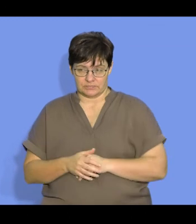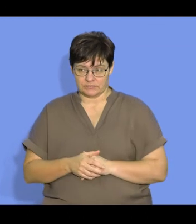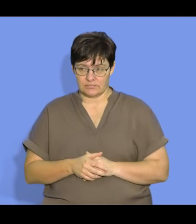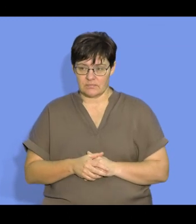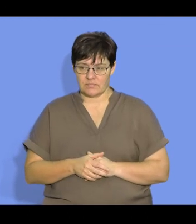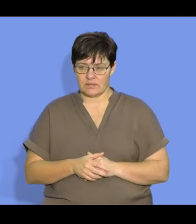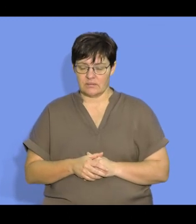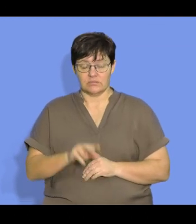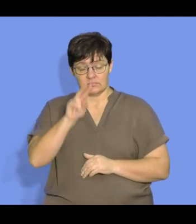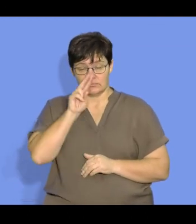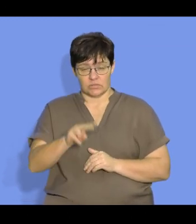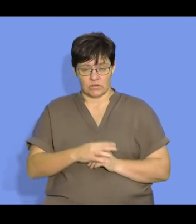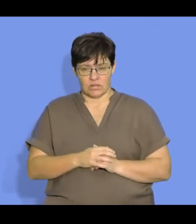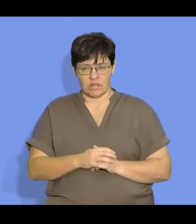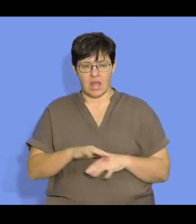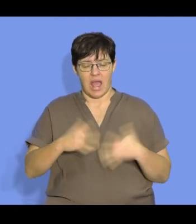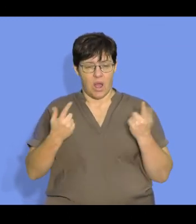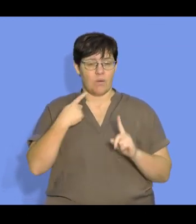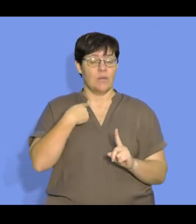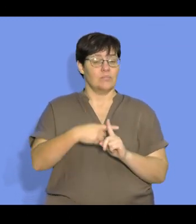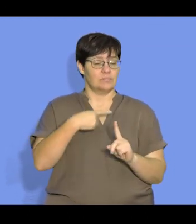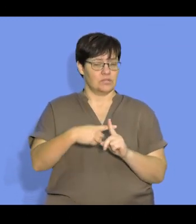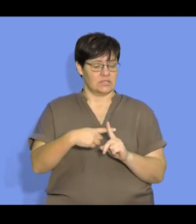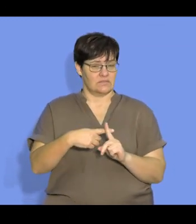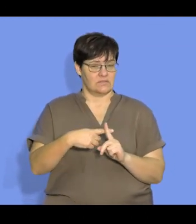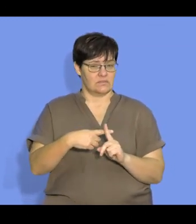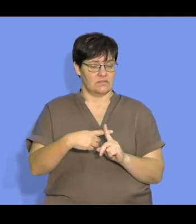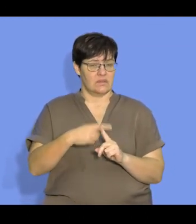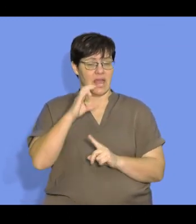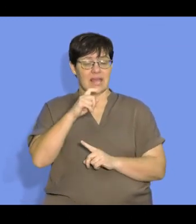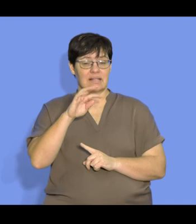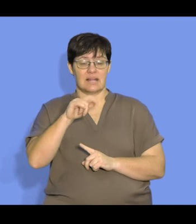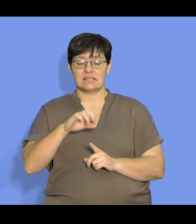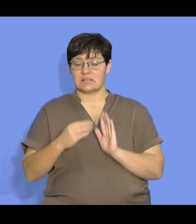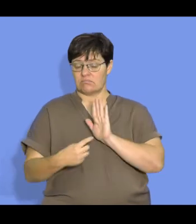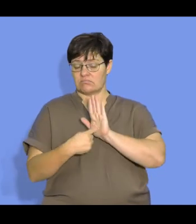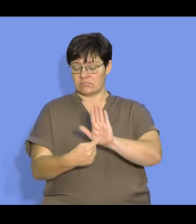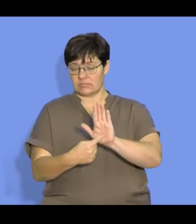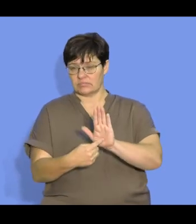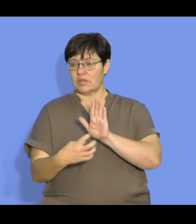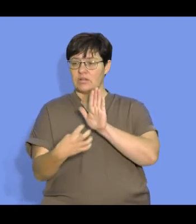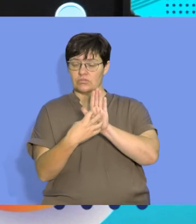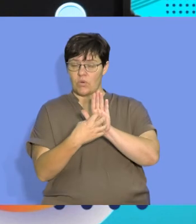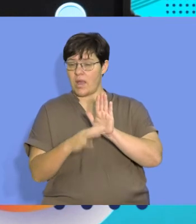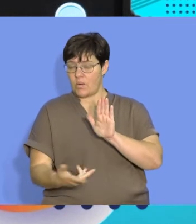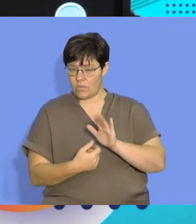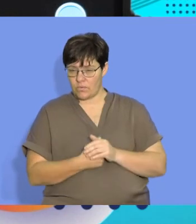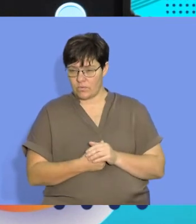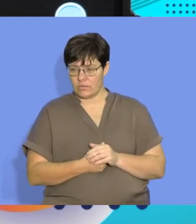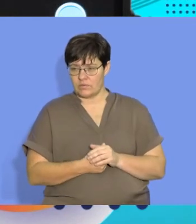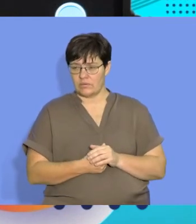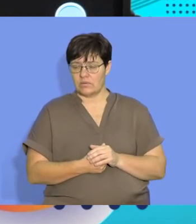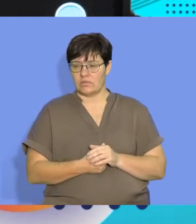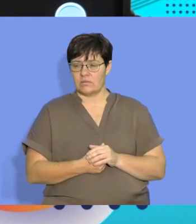We go look at how the positive catalyst will be shown on the Maxwell-Boltzmann